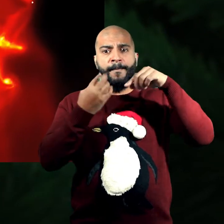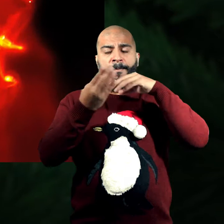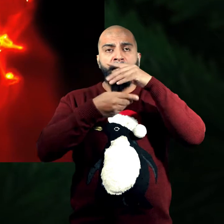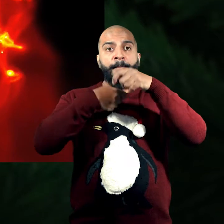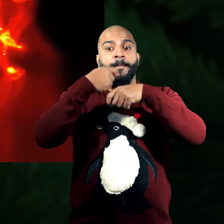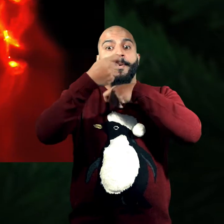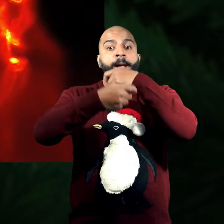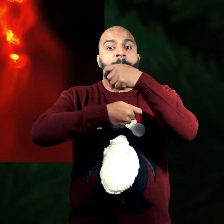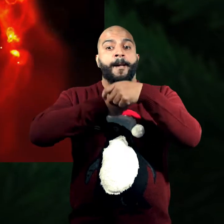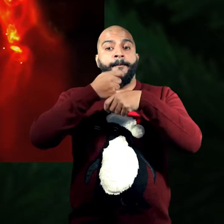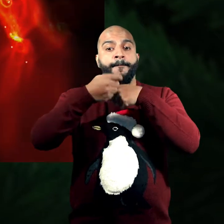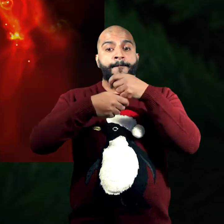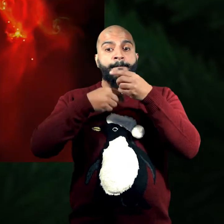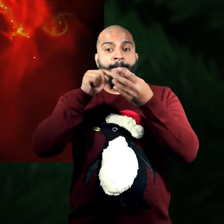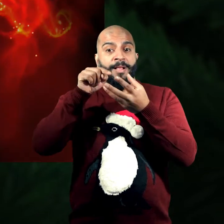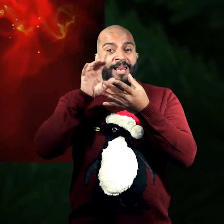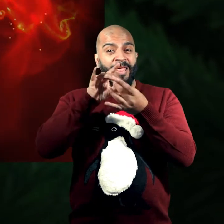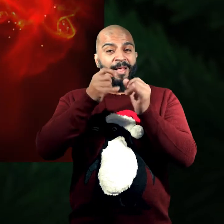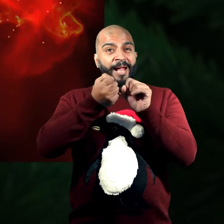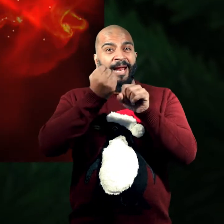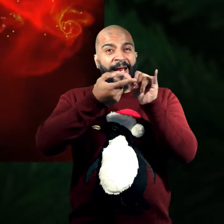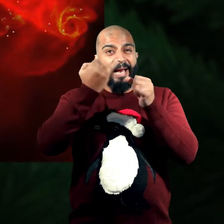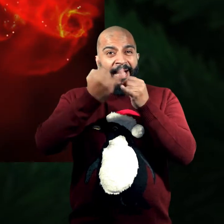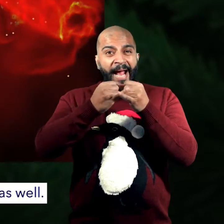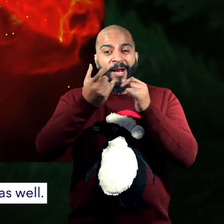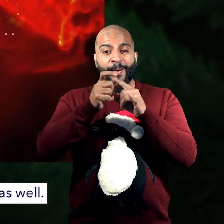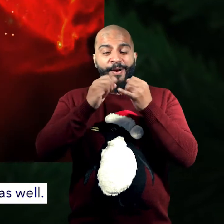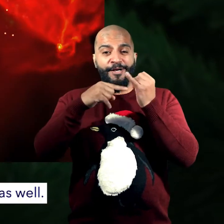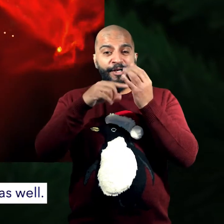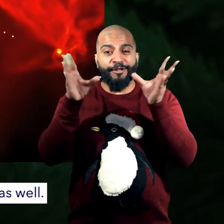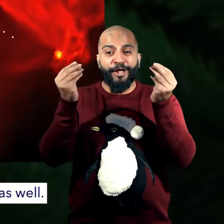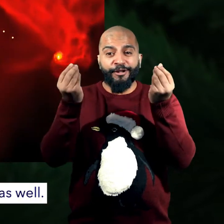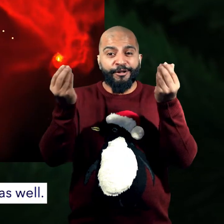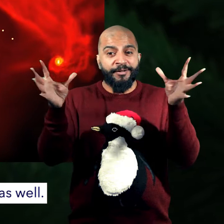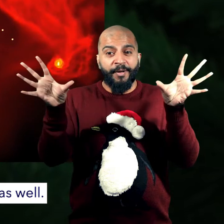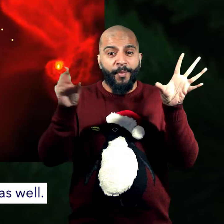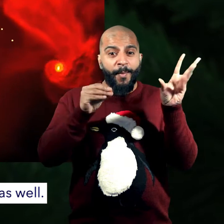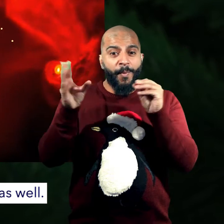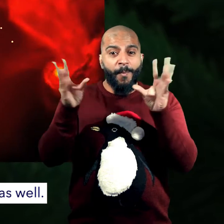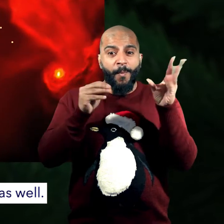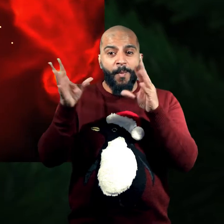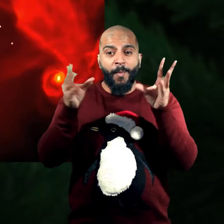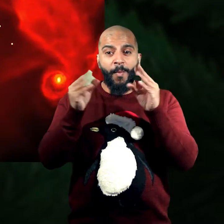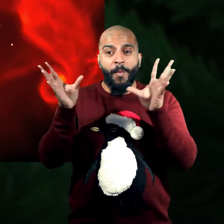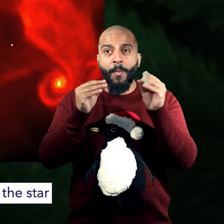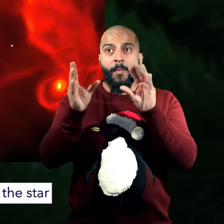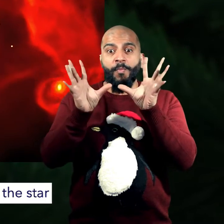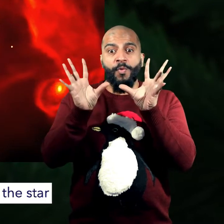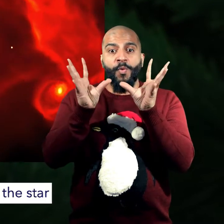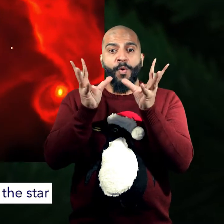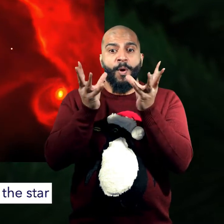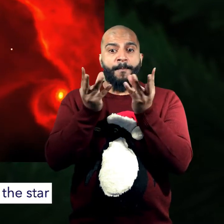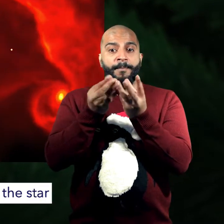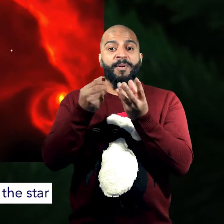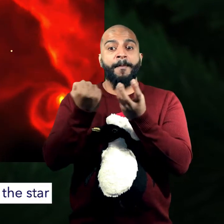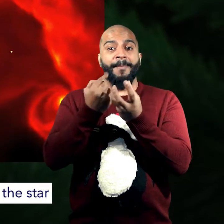stars. And out of this cloud of gas and dust, you would have formed disks around those stars as well. So we